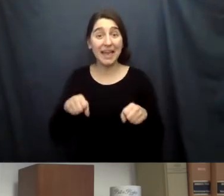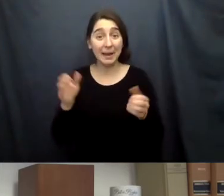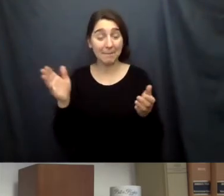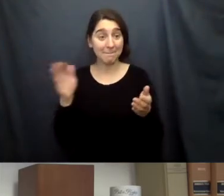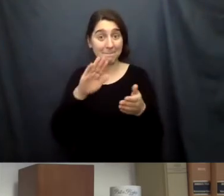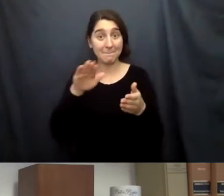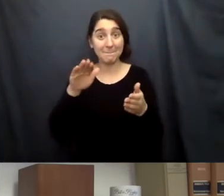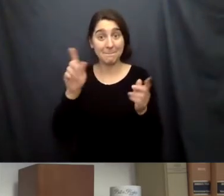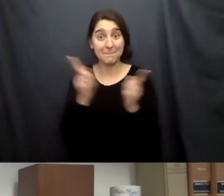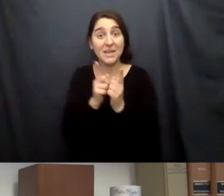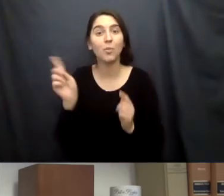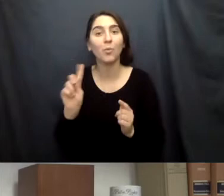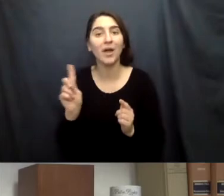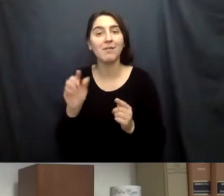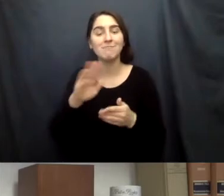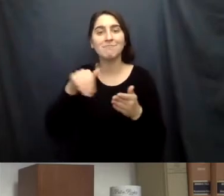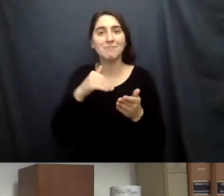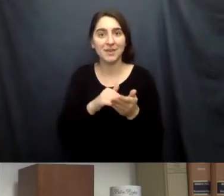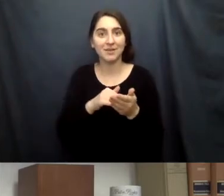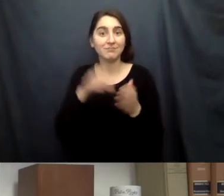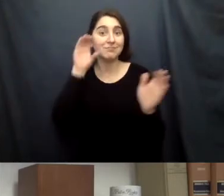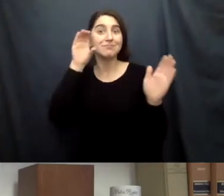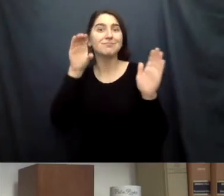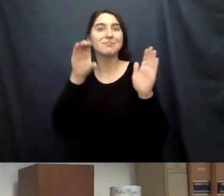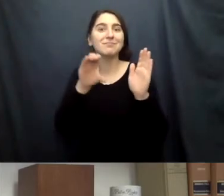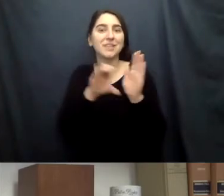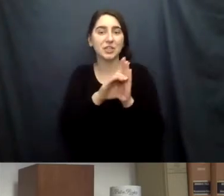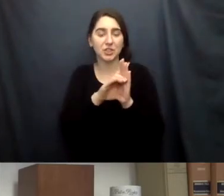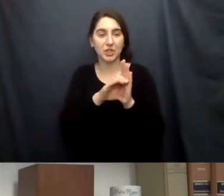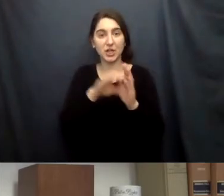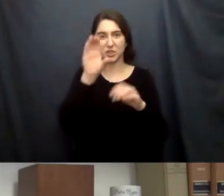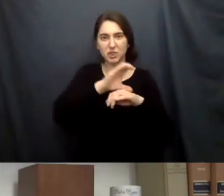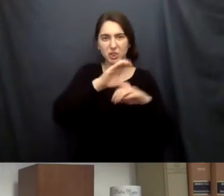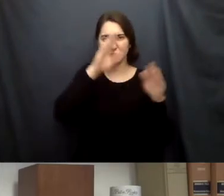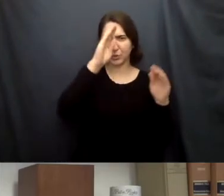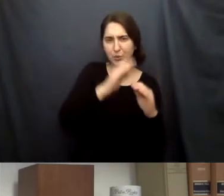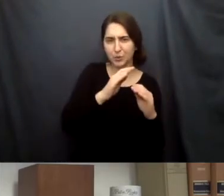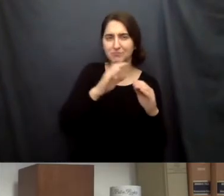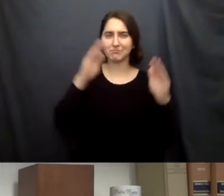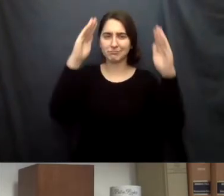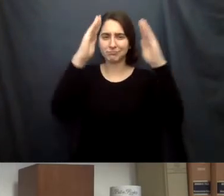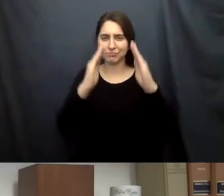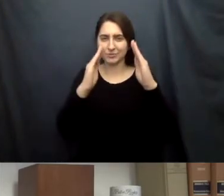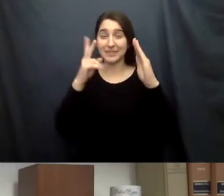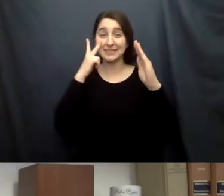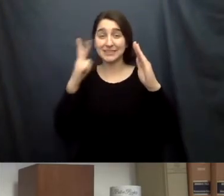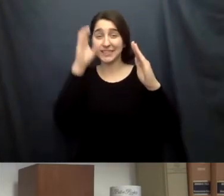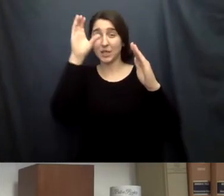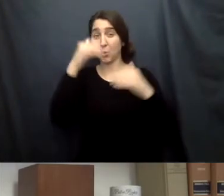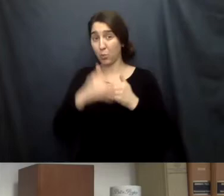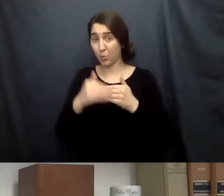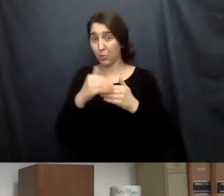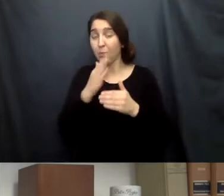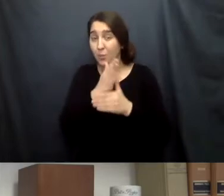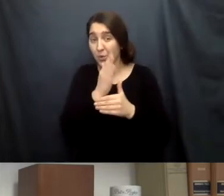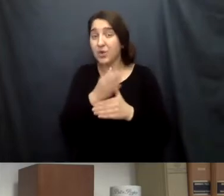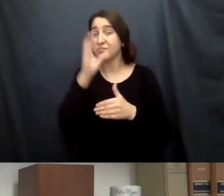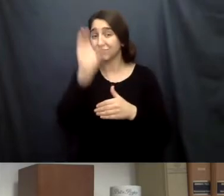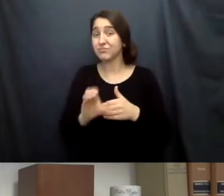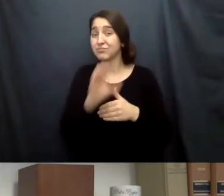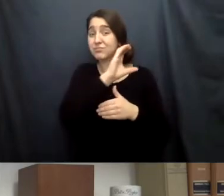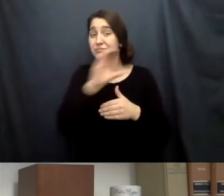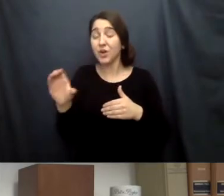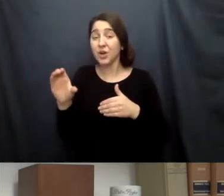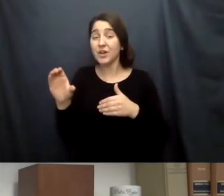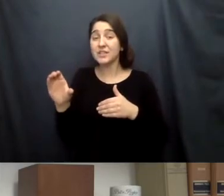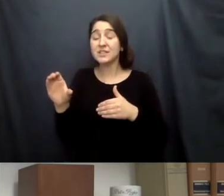Springsteen says, "All are more than welcome to come meet here in the middle." And the accompanying image is the interior of a